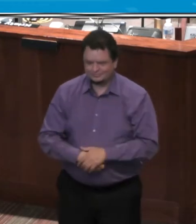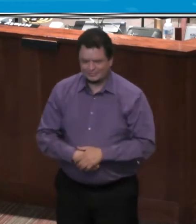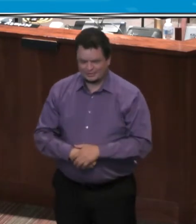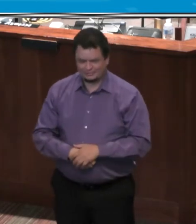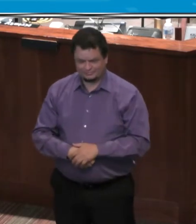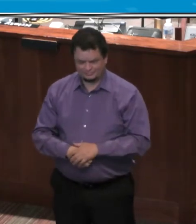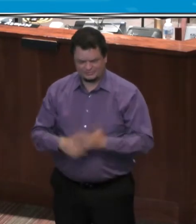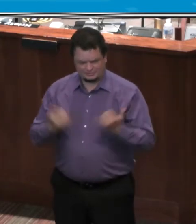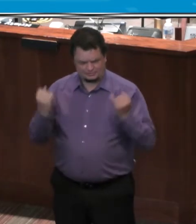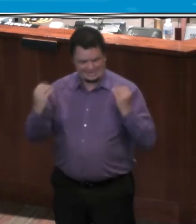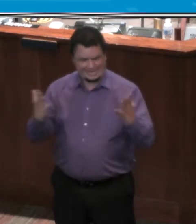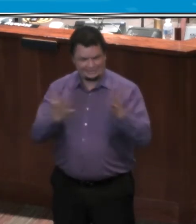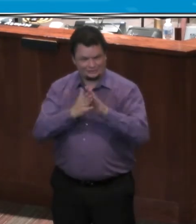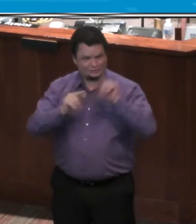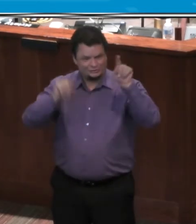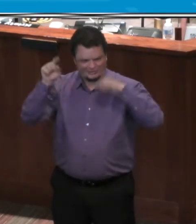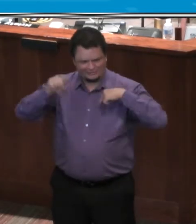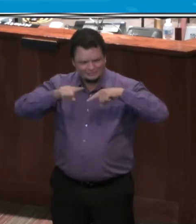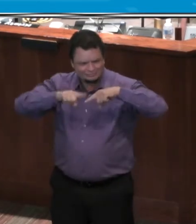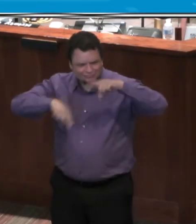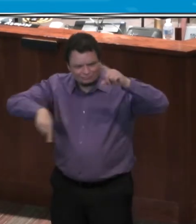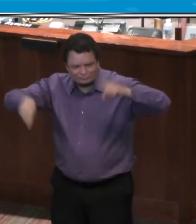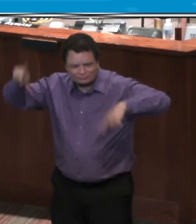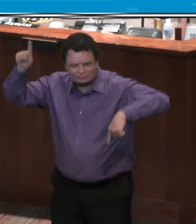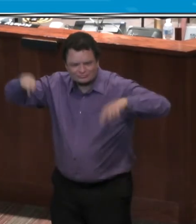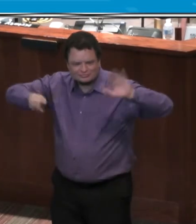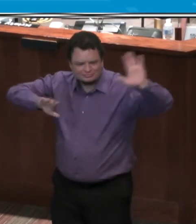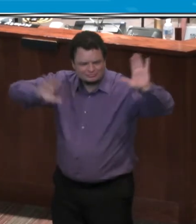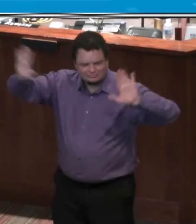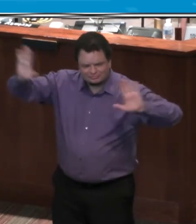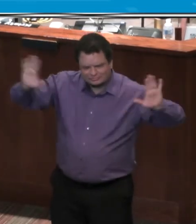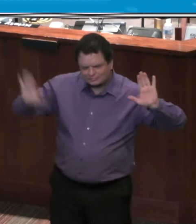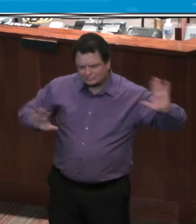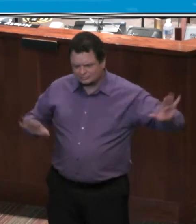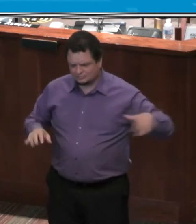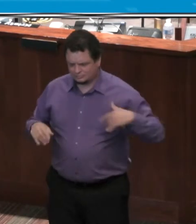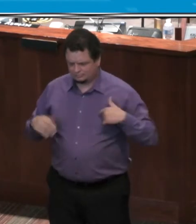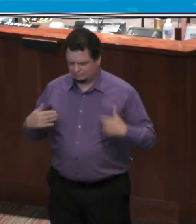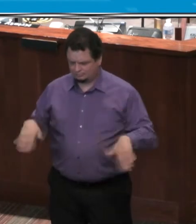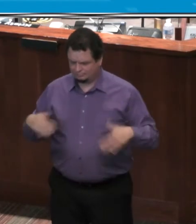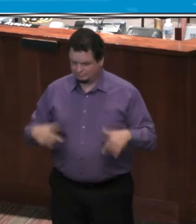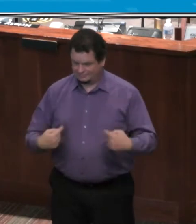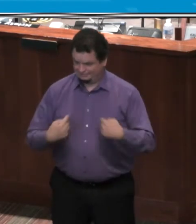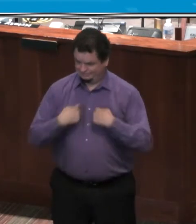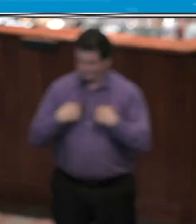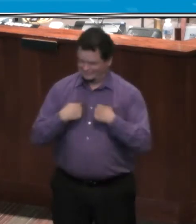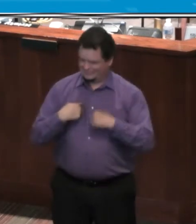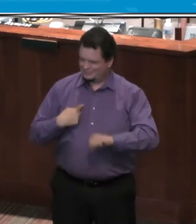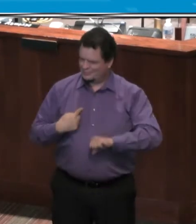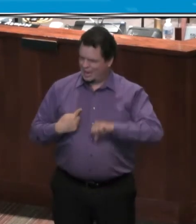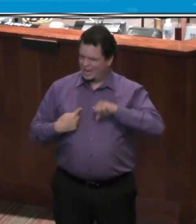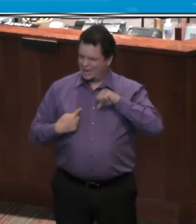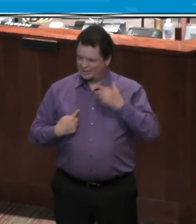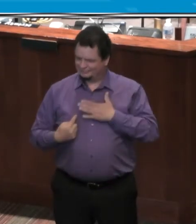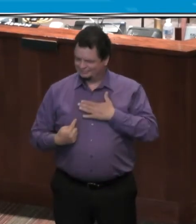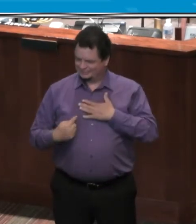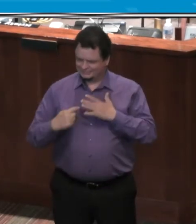of a kindergartner who started last week, and it's really phenomenal to